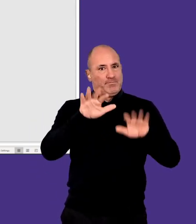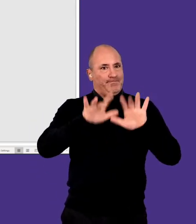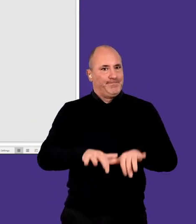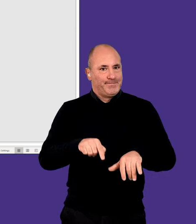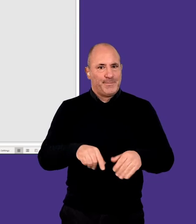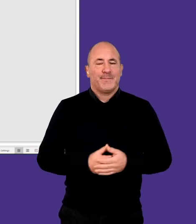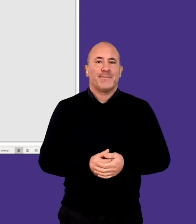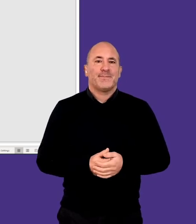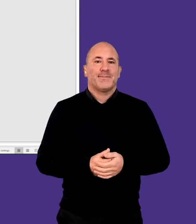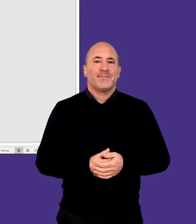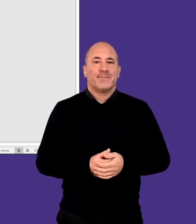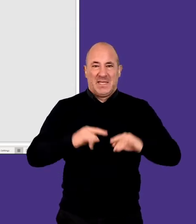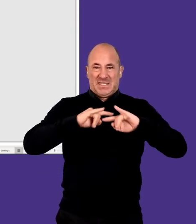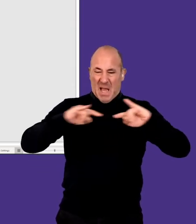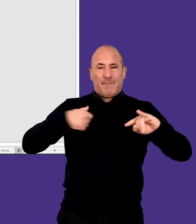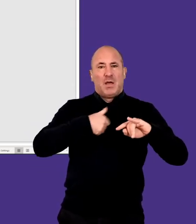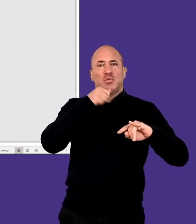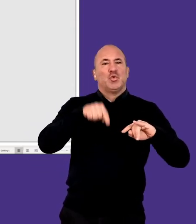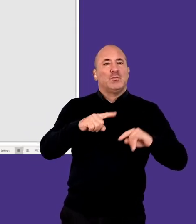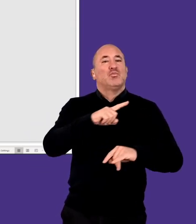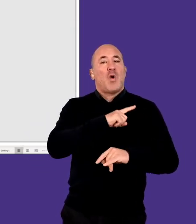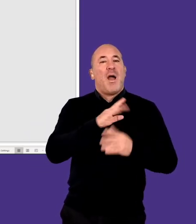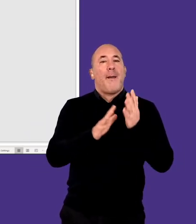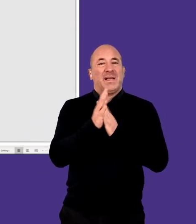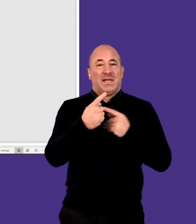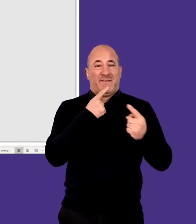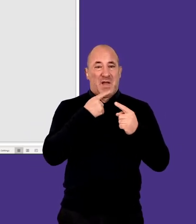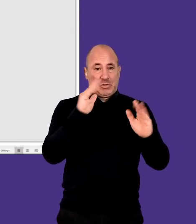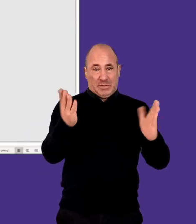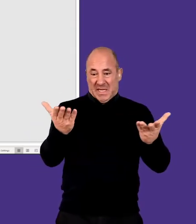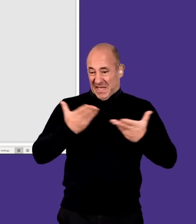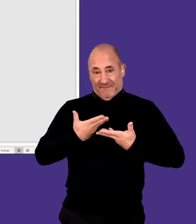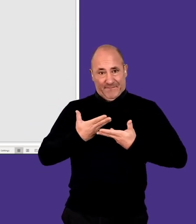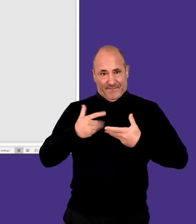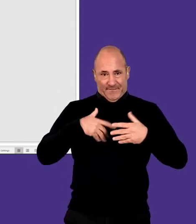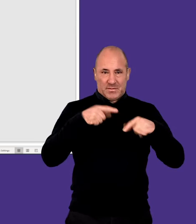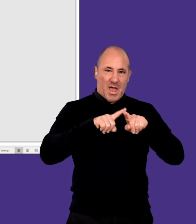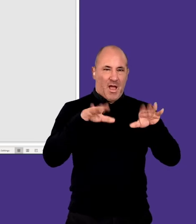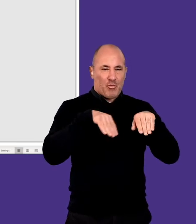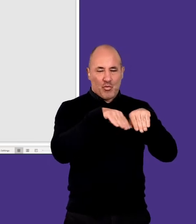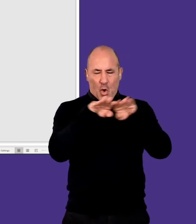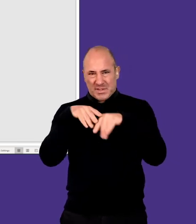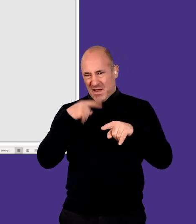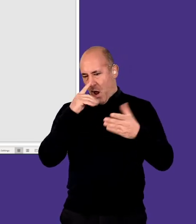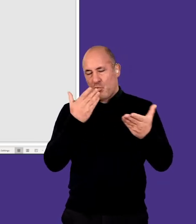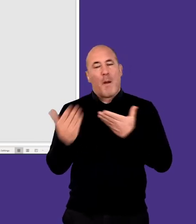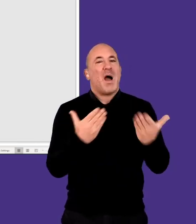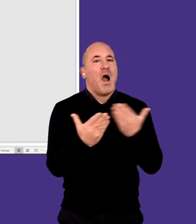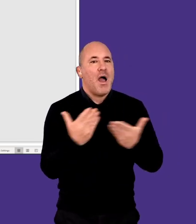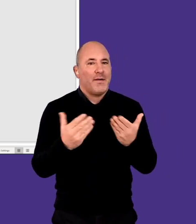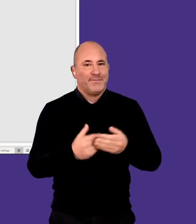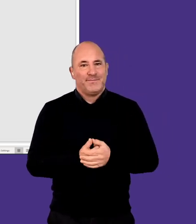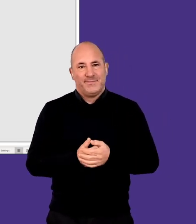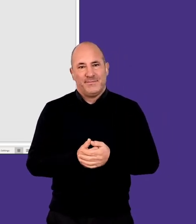it in. The purpose of using a template is to ensure the information provided as part of applications is consistent